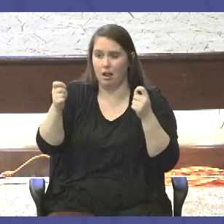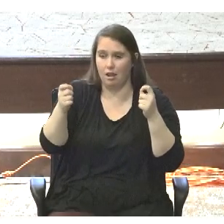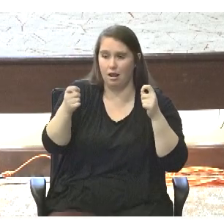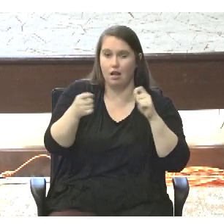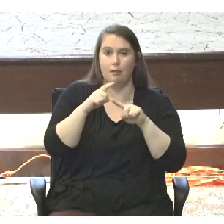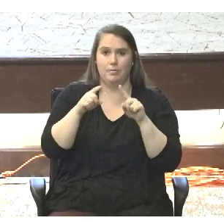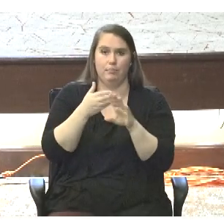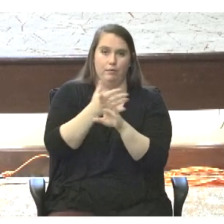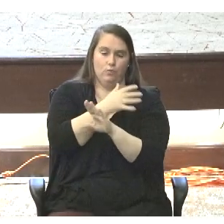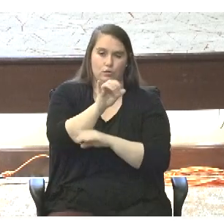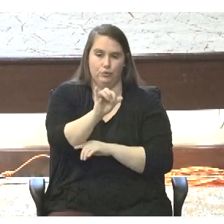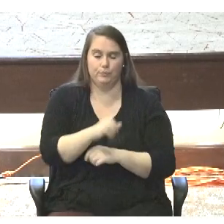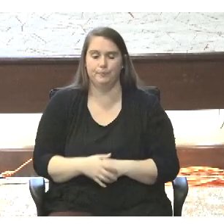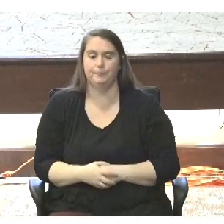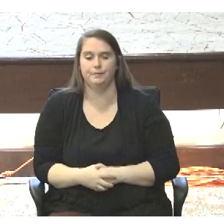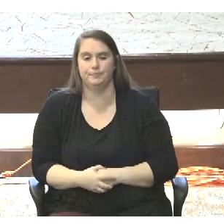before.